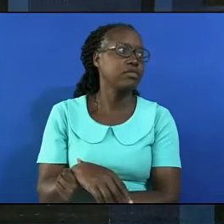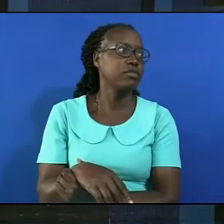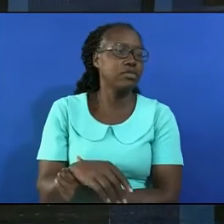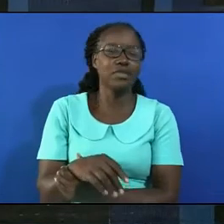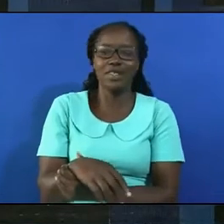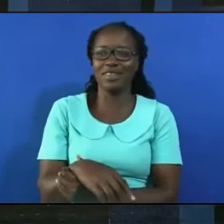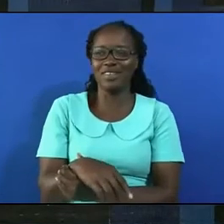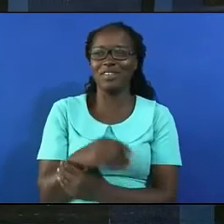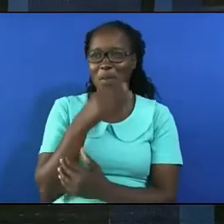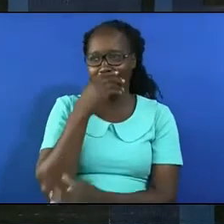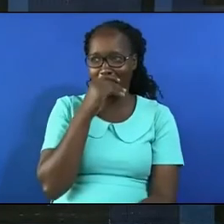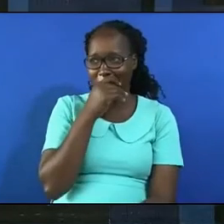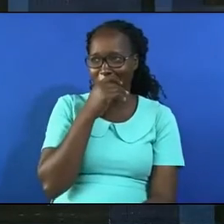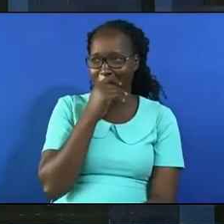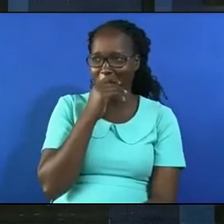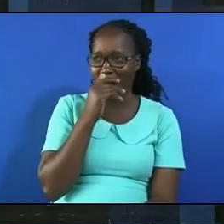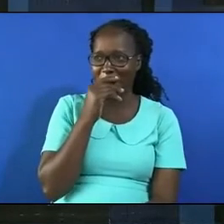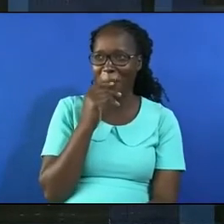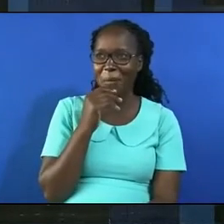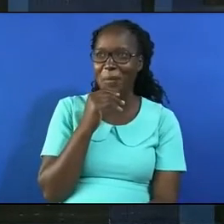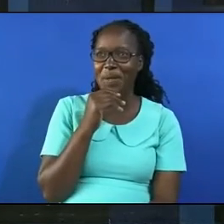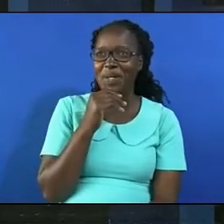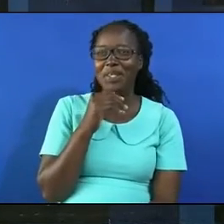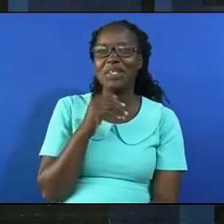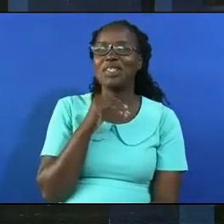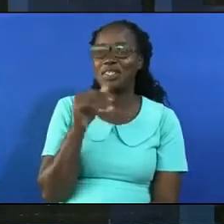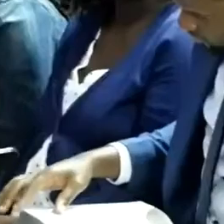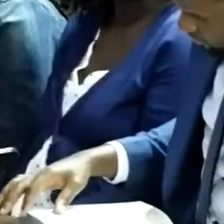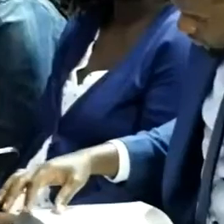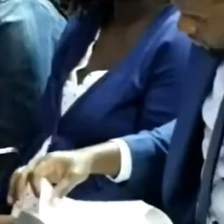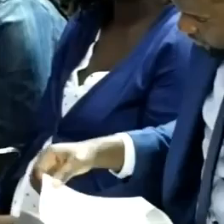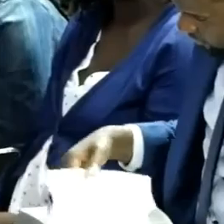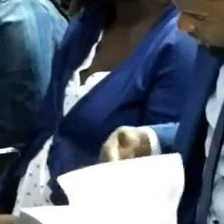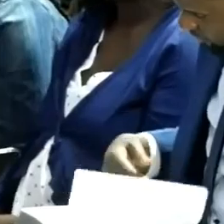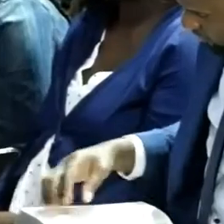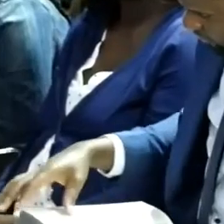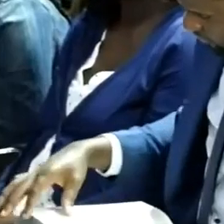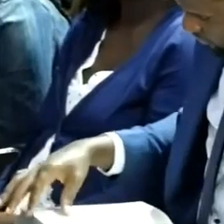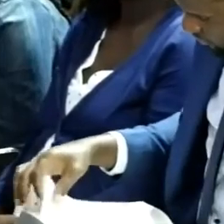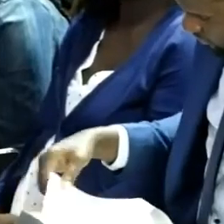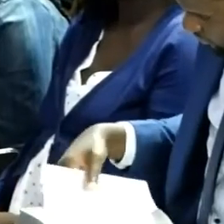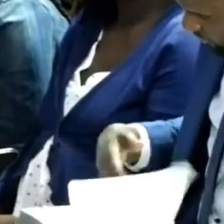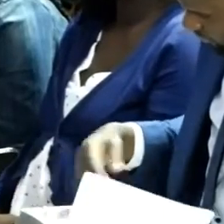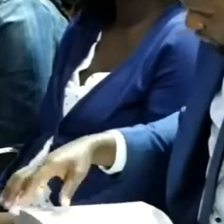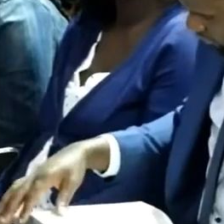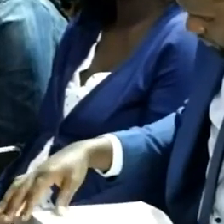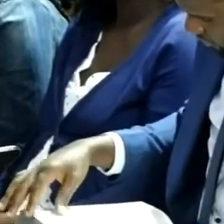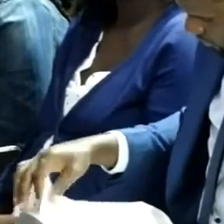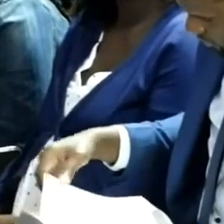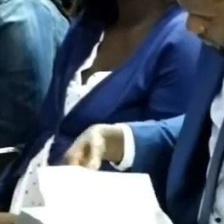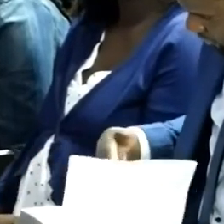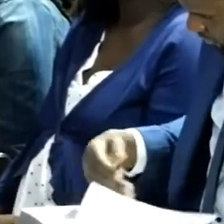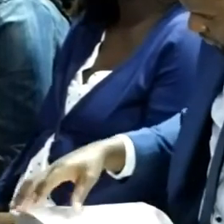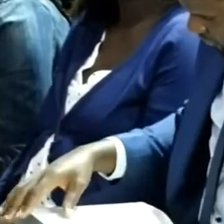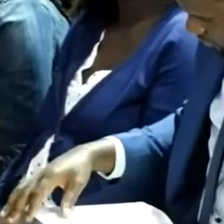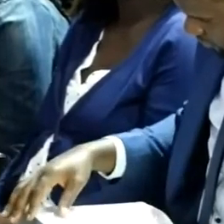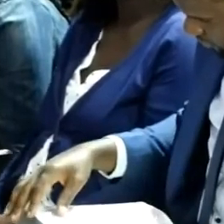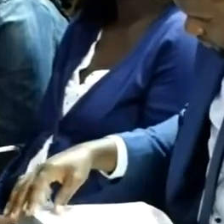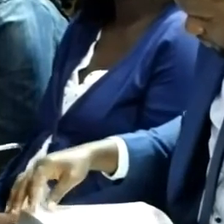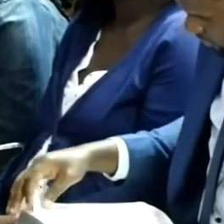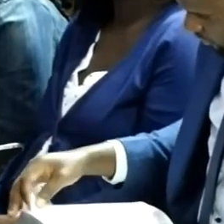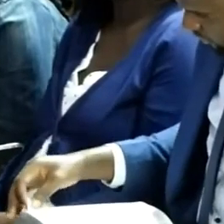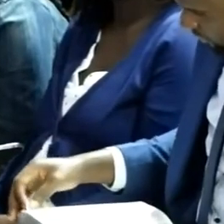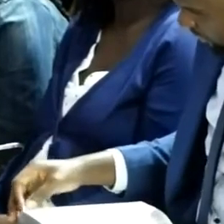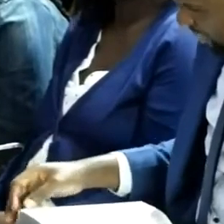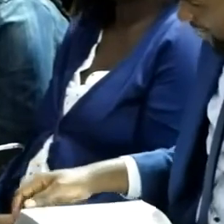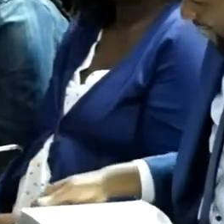Genesis. Not Zephaniah. Not Micah. Genesis. You are still searching. Okay, keep searching. Use the table of contents.